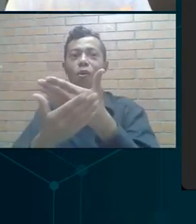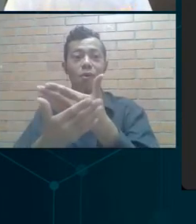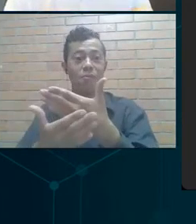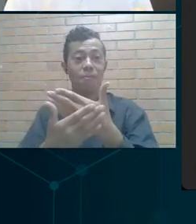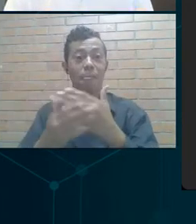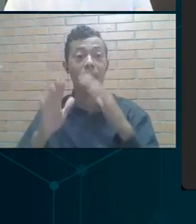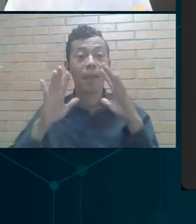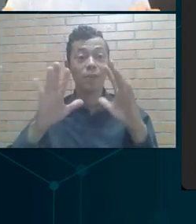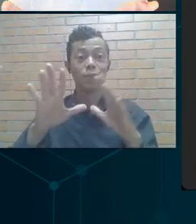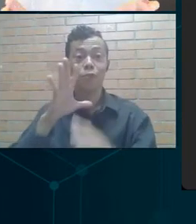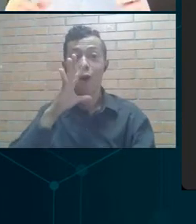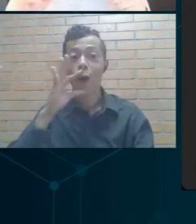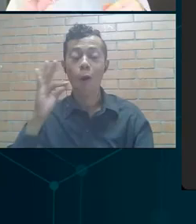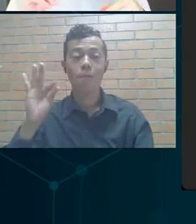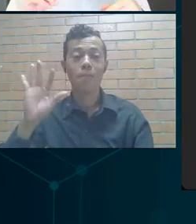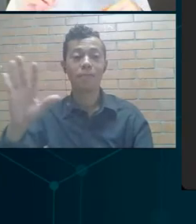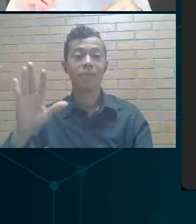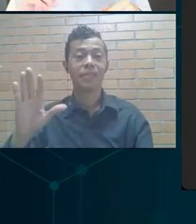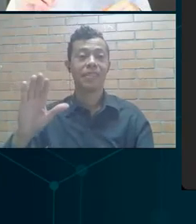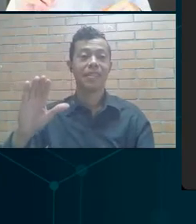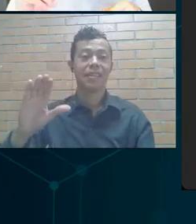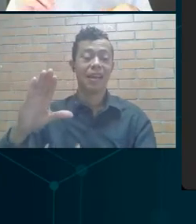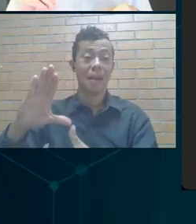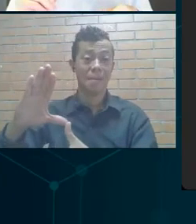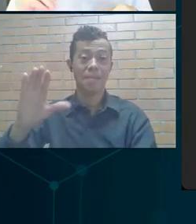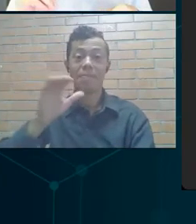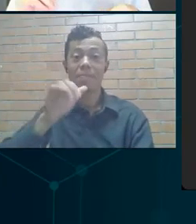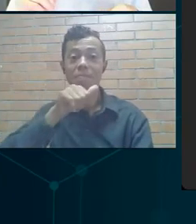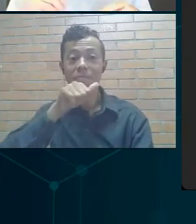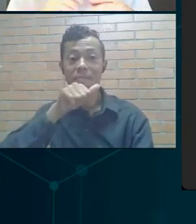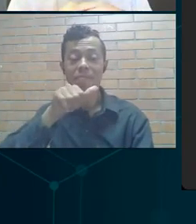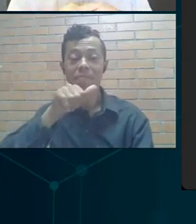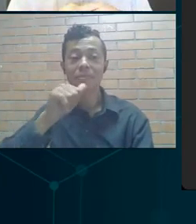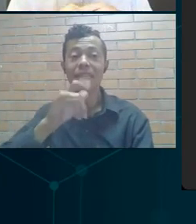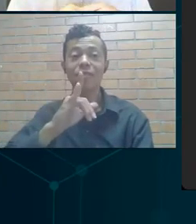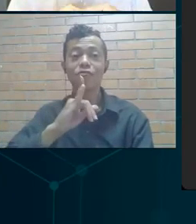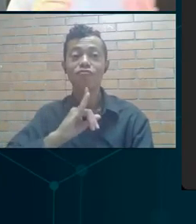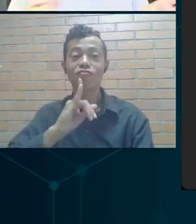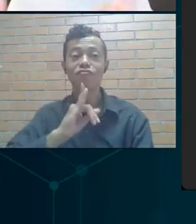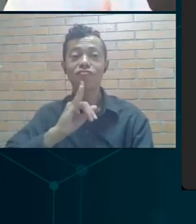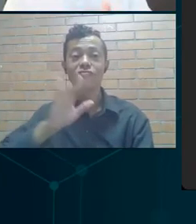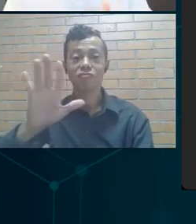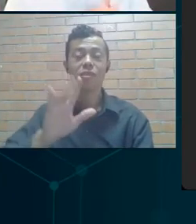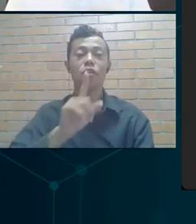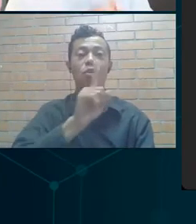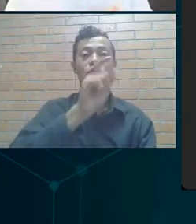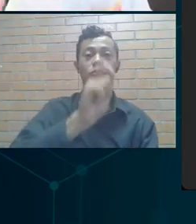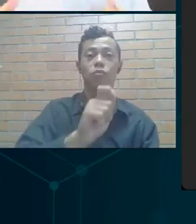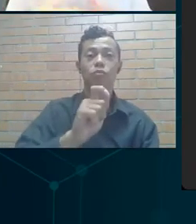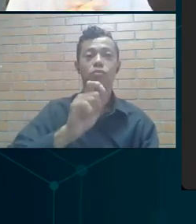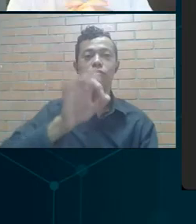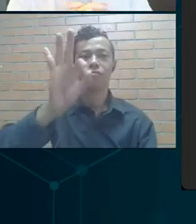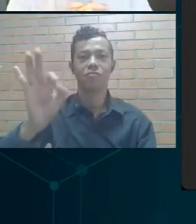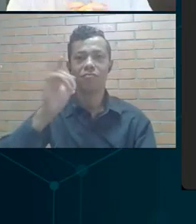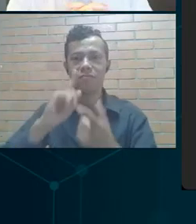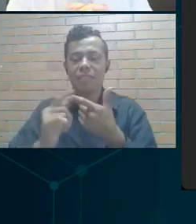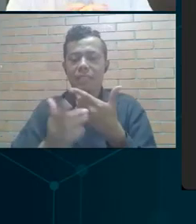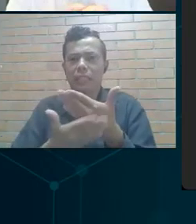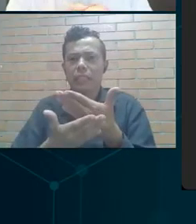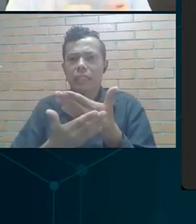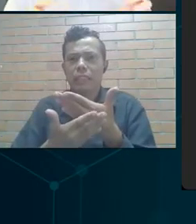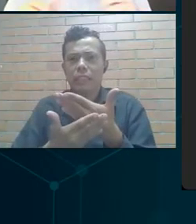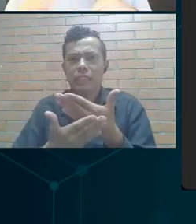imagine that the banks had, I think, 1% of their customers were online. 10 years later, by